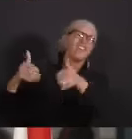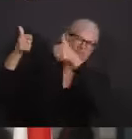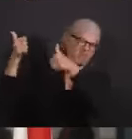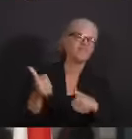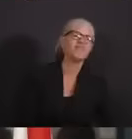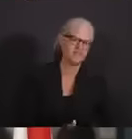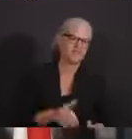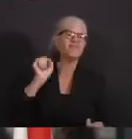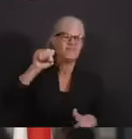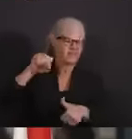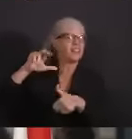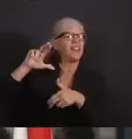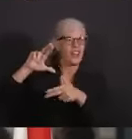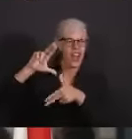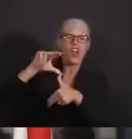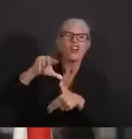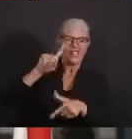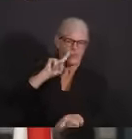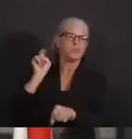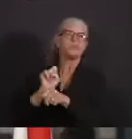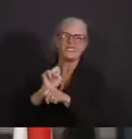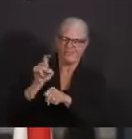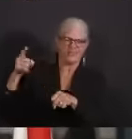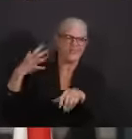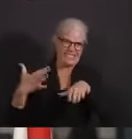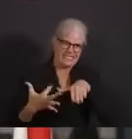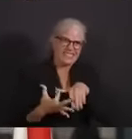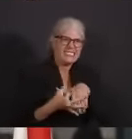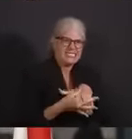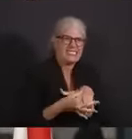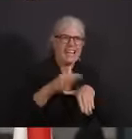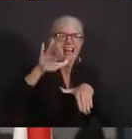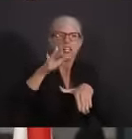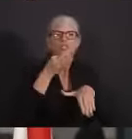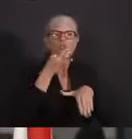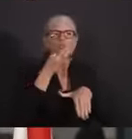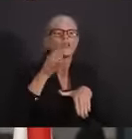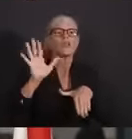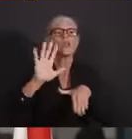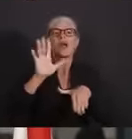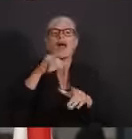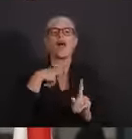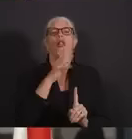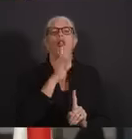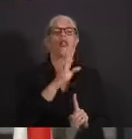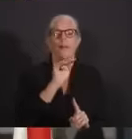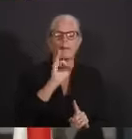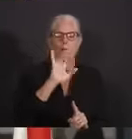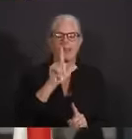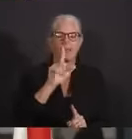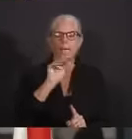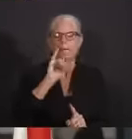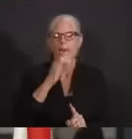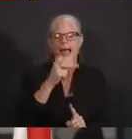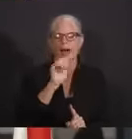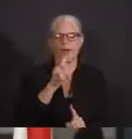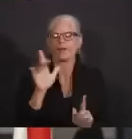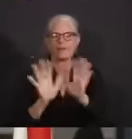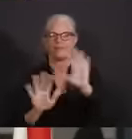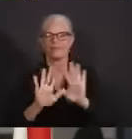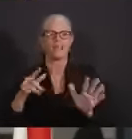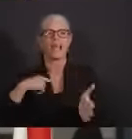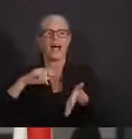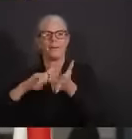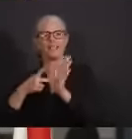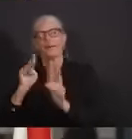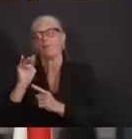Milton approaches landfall on Florida's. No more Michael. No, sir. No, sir. As Hurricane Milton approaches landfall on Florida's